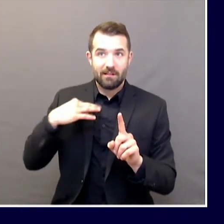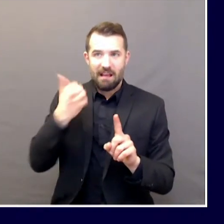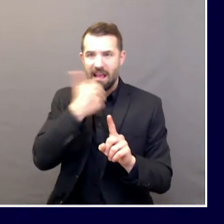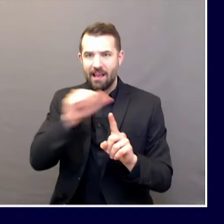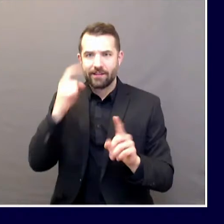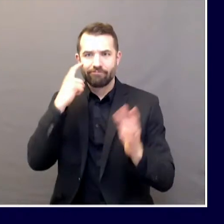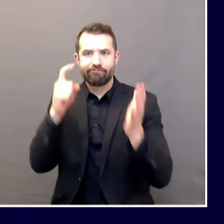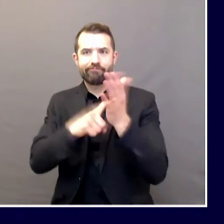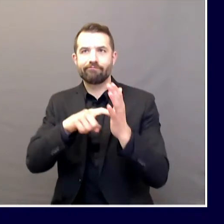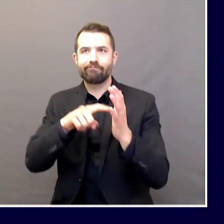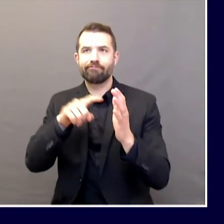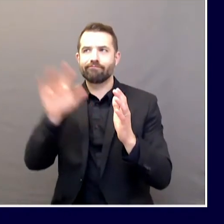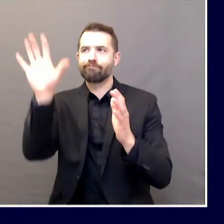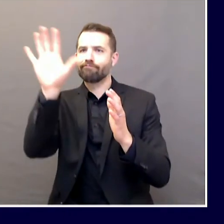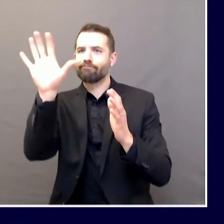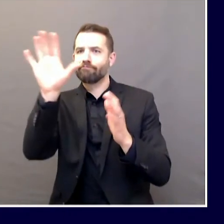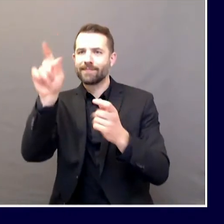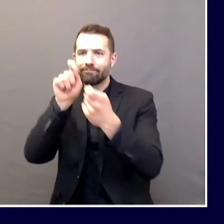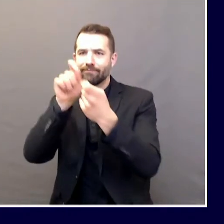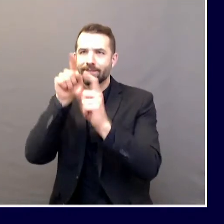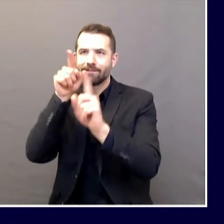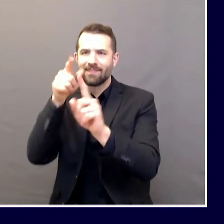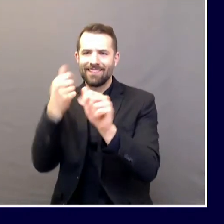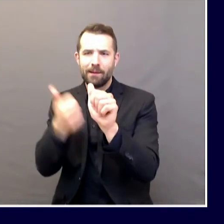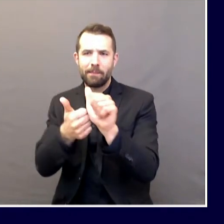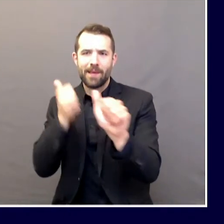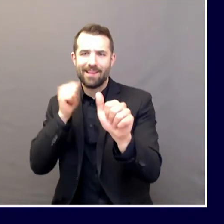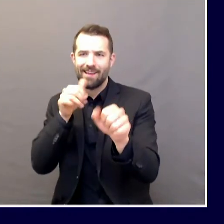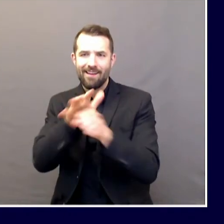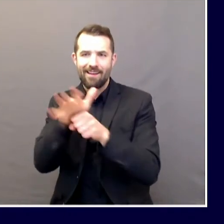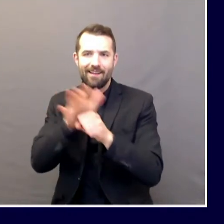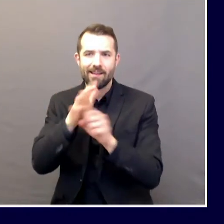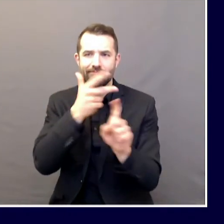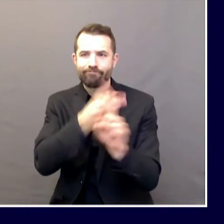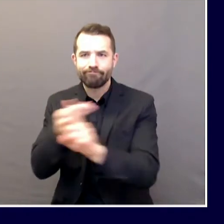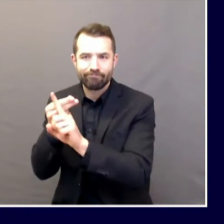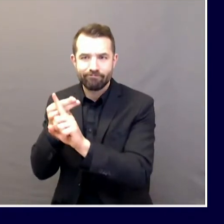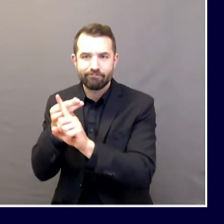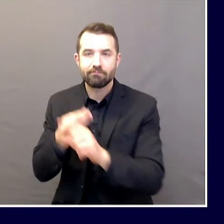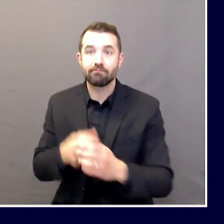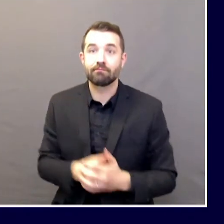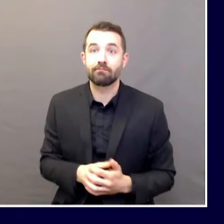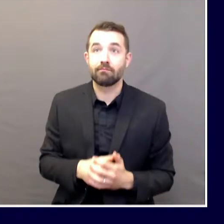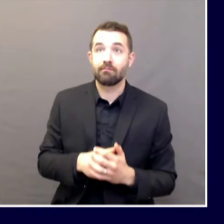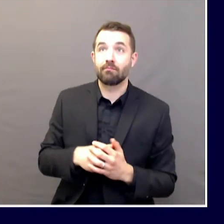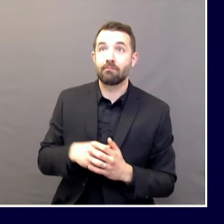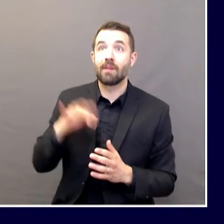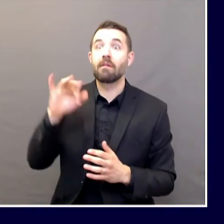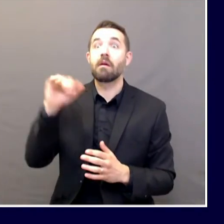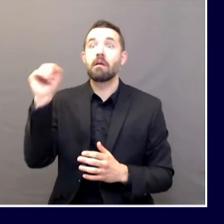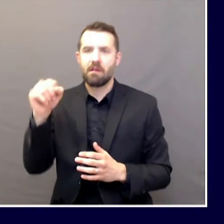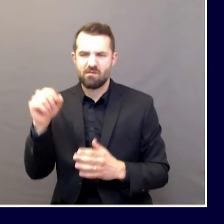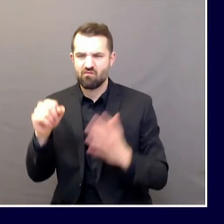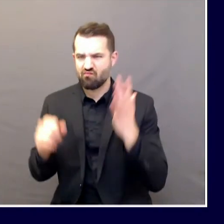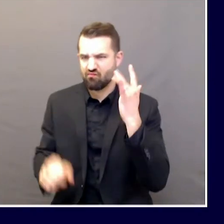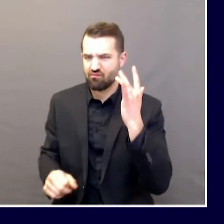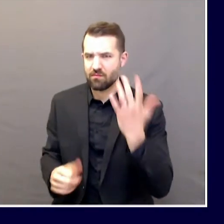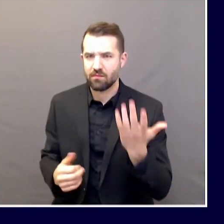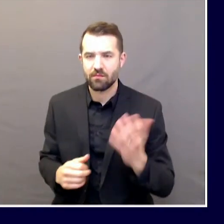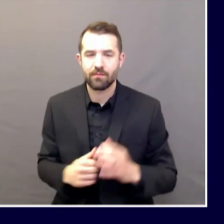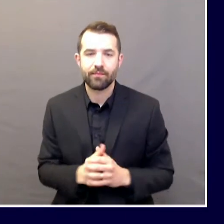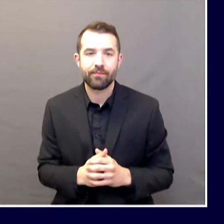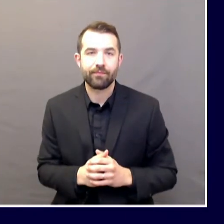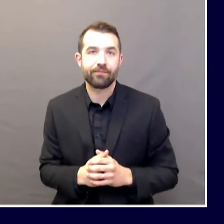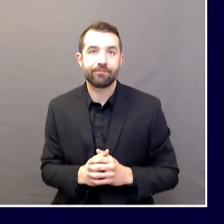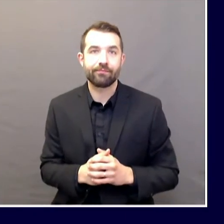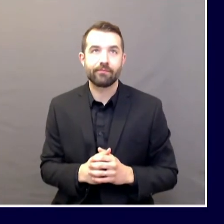in vaccinations? And if so, do you know why that is? Well, it's interesting you mentioned that, Allison. I was just taking a look at